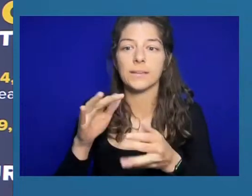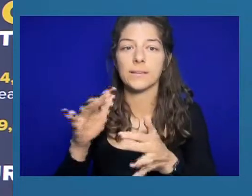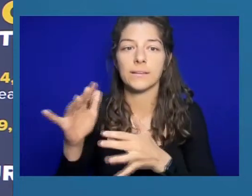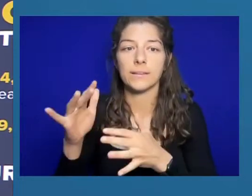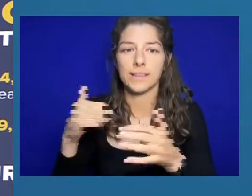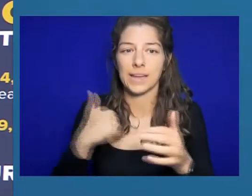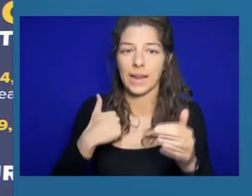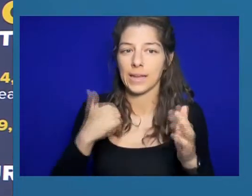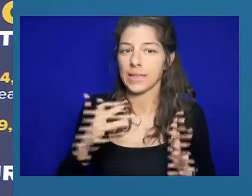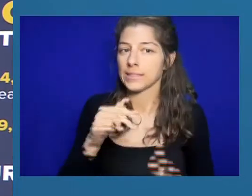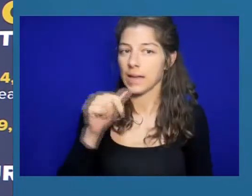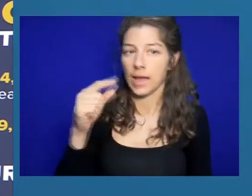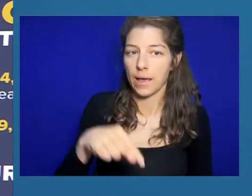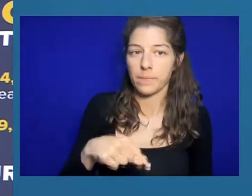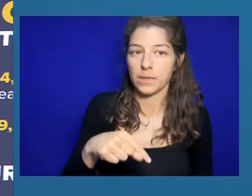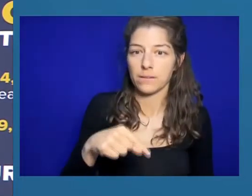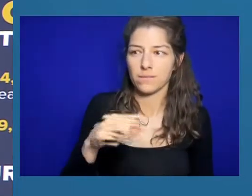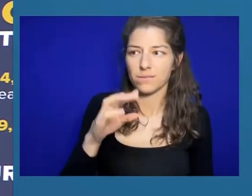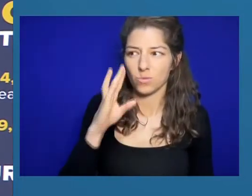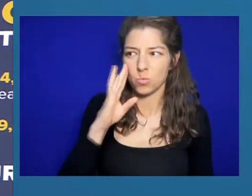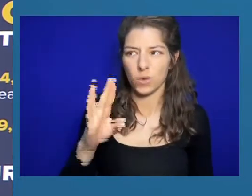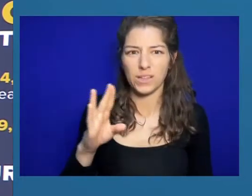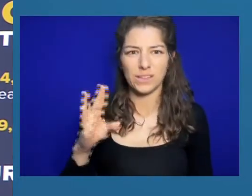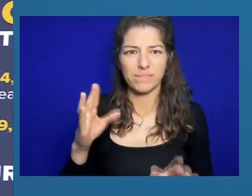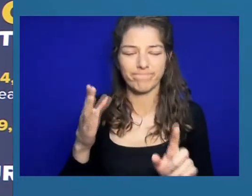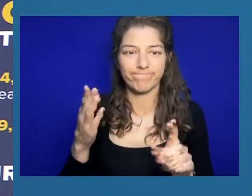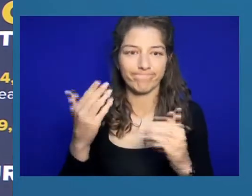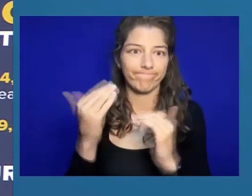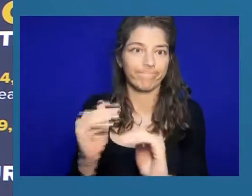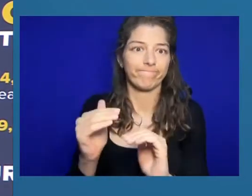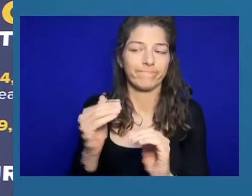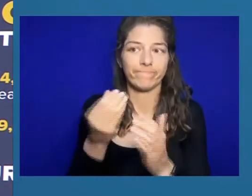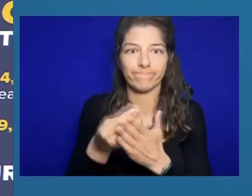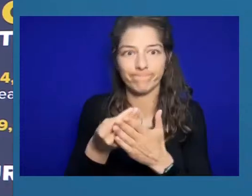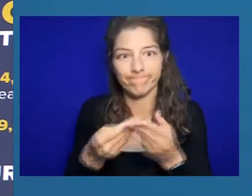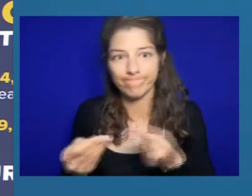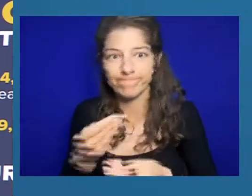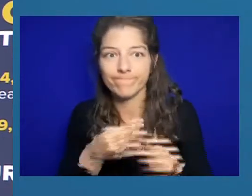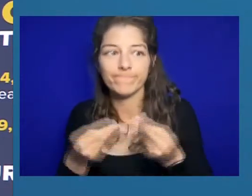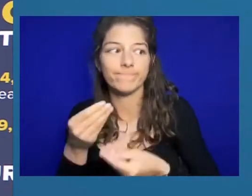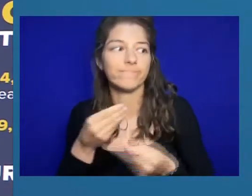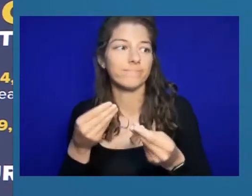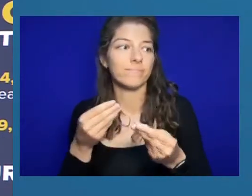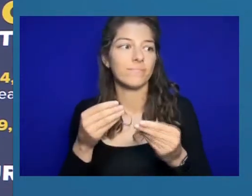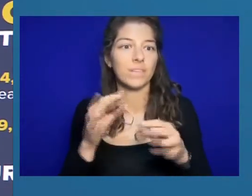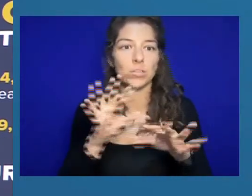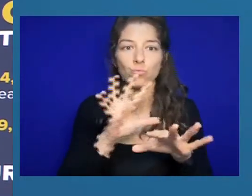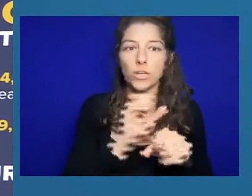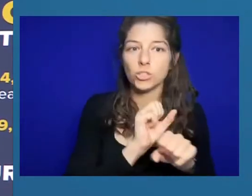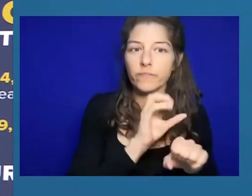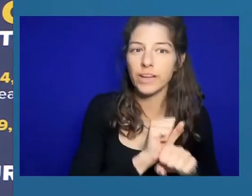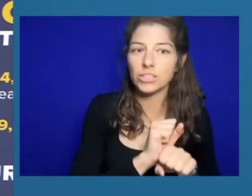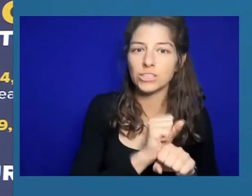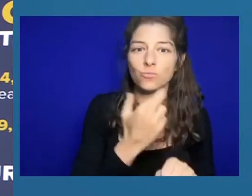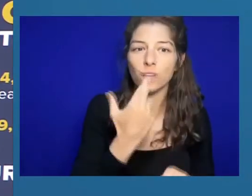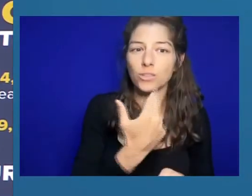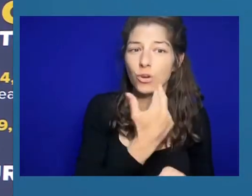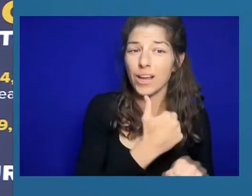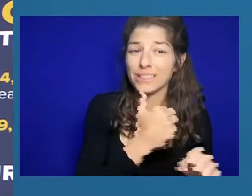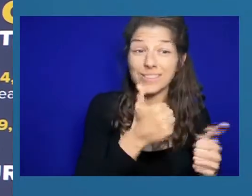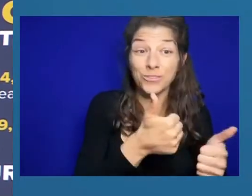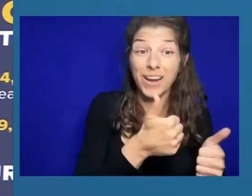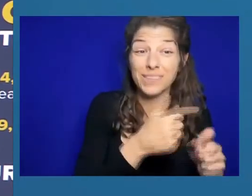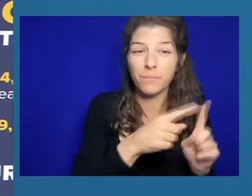not coming, this is going to continue choking this region. You're going to be able to get easier reservations in the restaurants, but we don't want that. We want